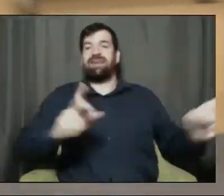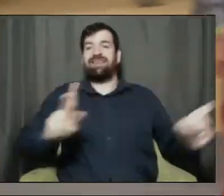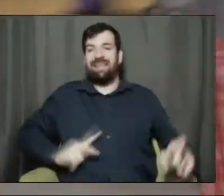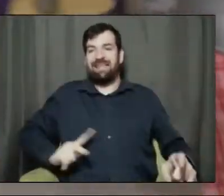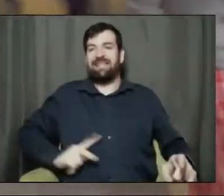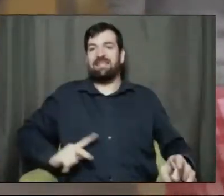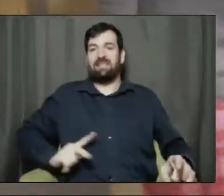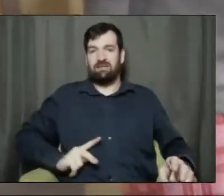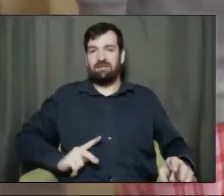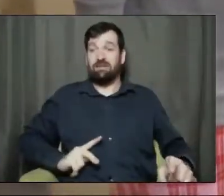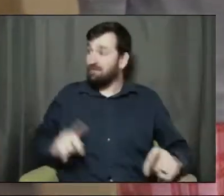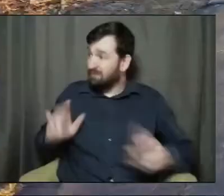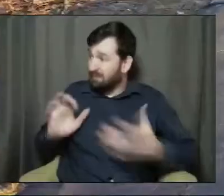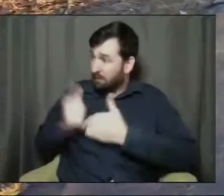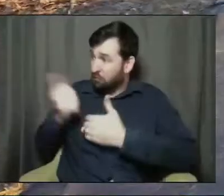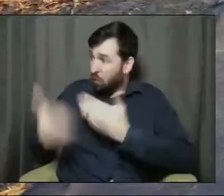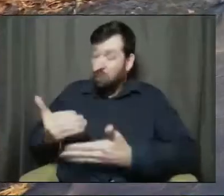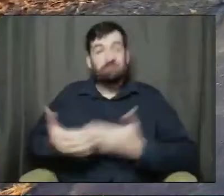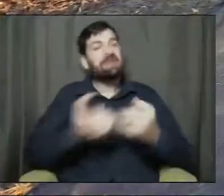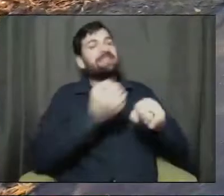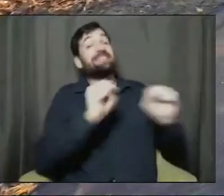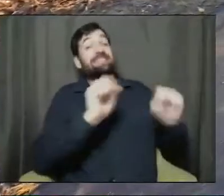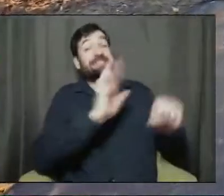pretty good. And saved his life.